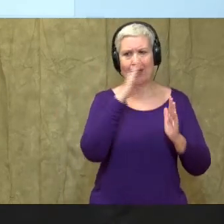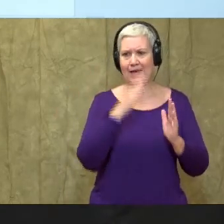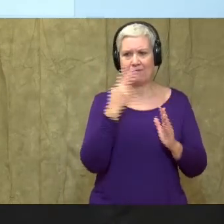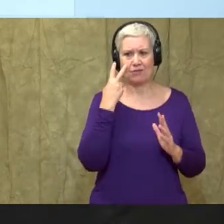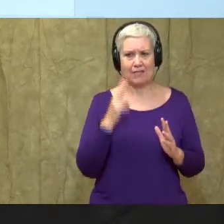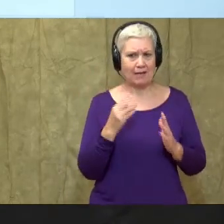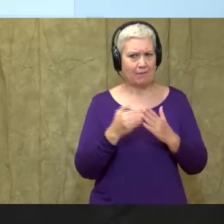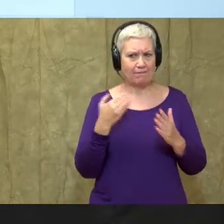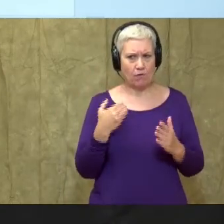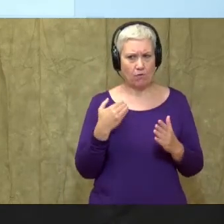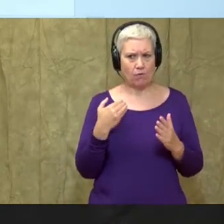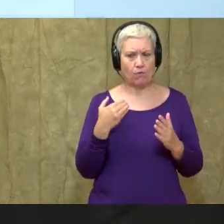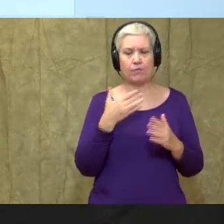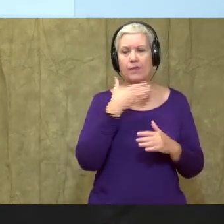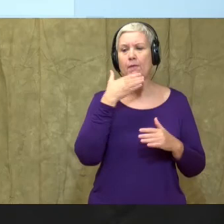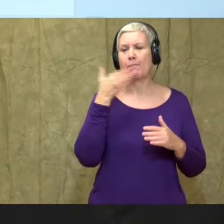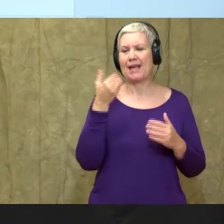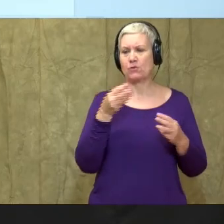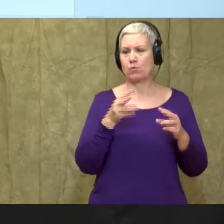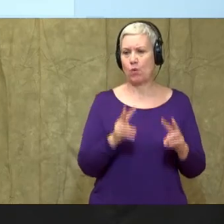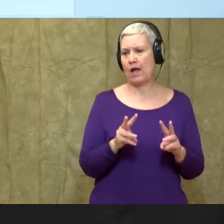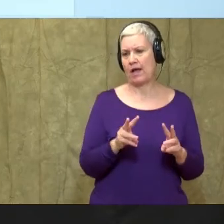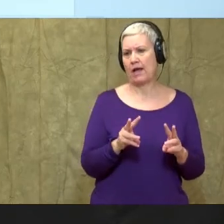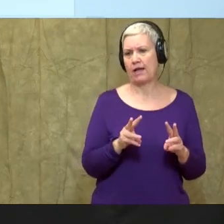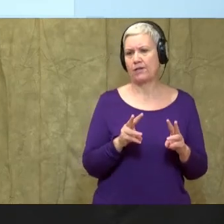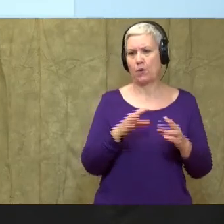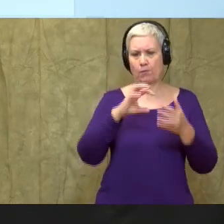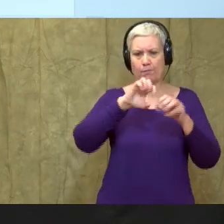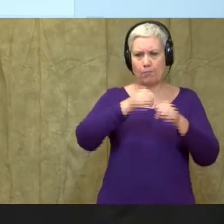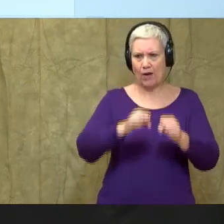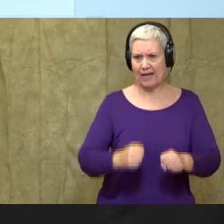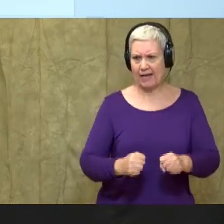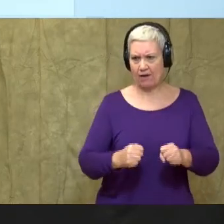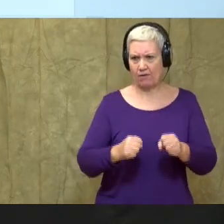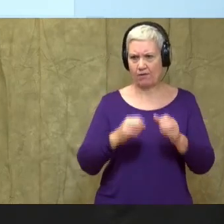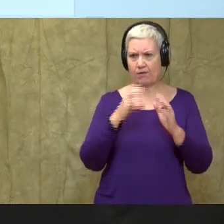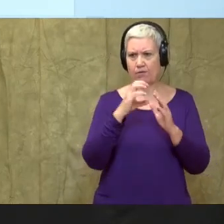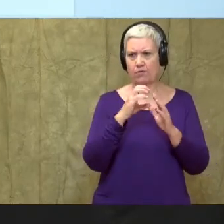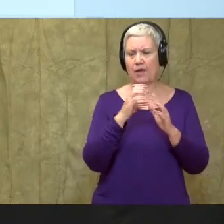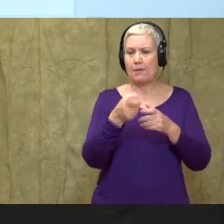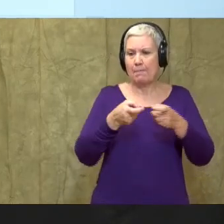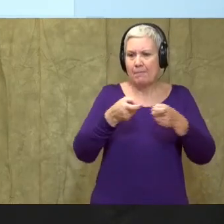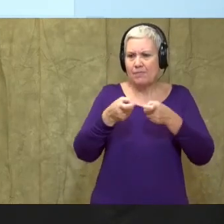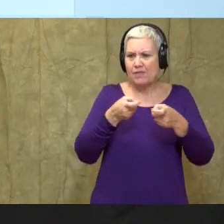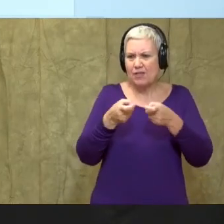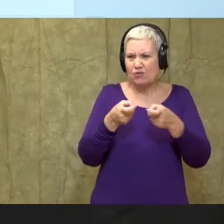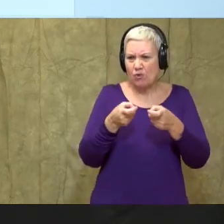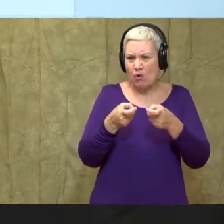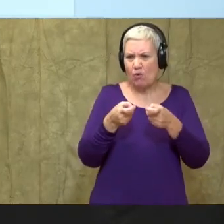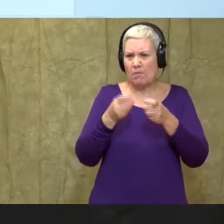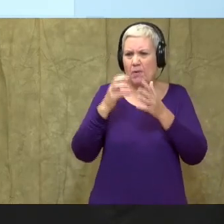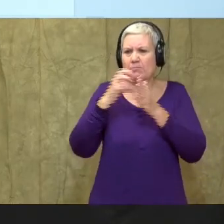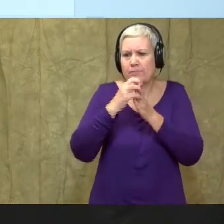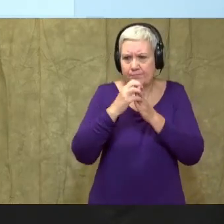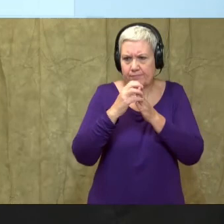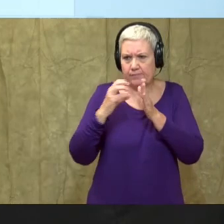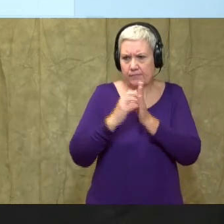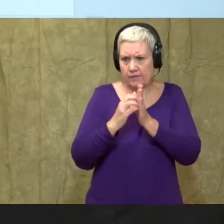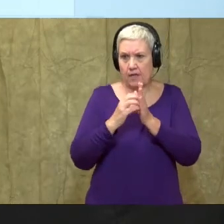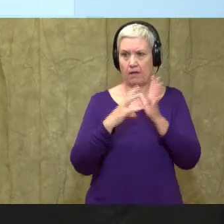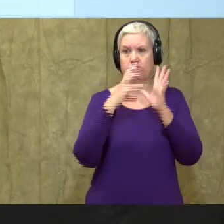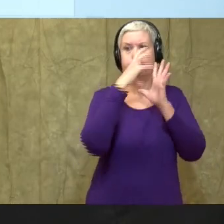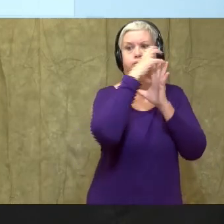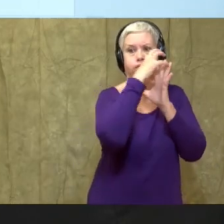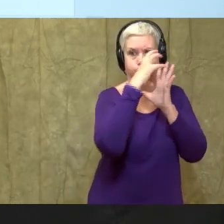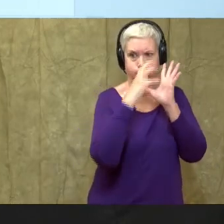before, the best thing to do is to break it down into manageable chunks. Okay, so, and